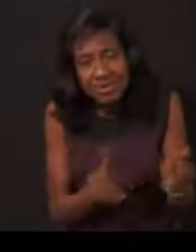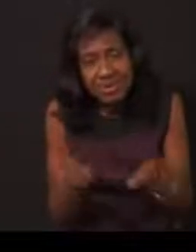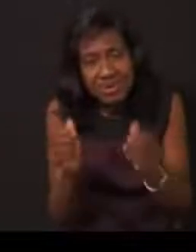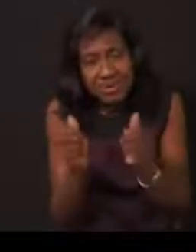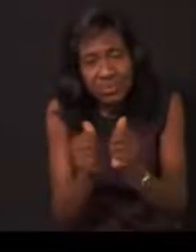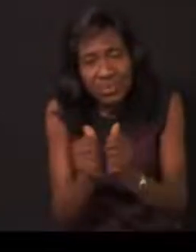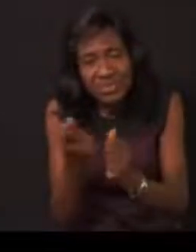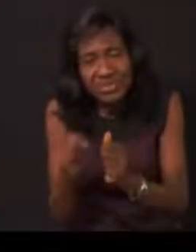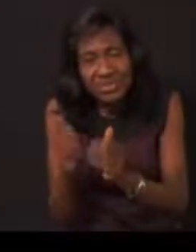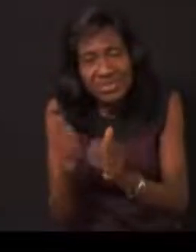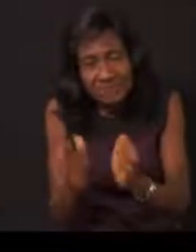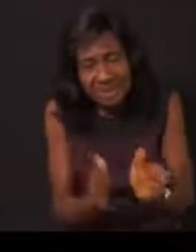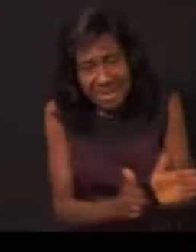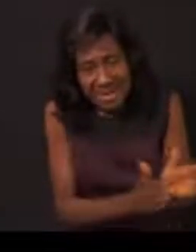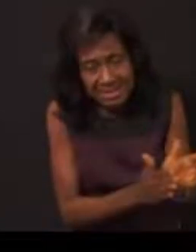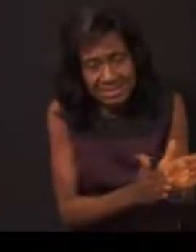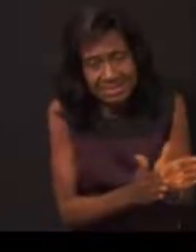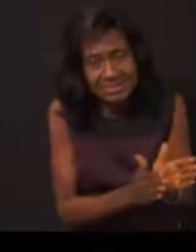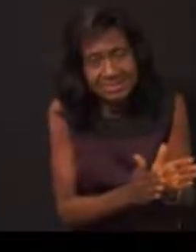reflects.